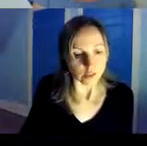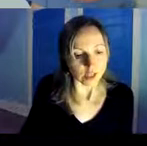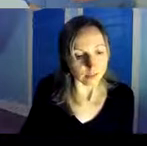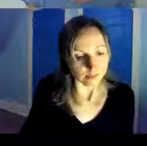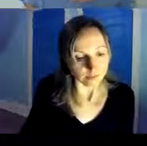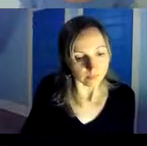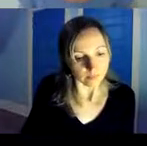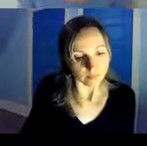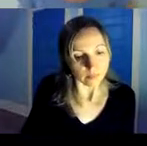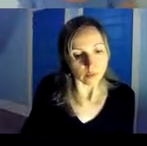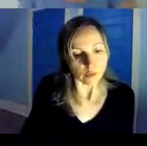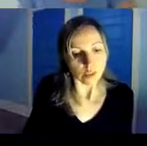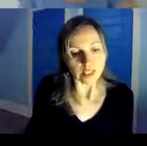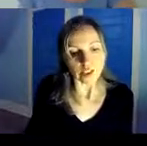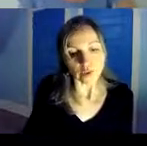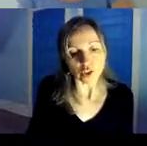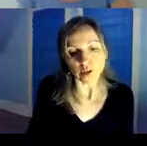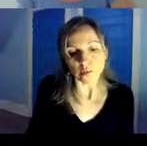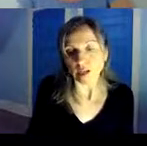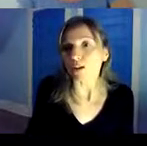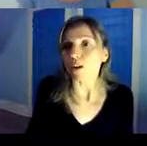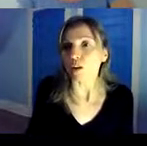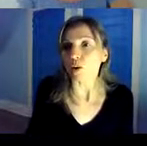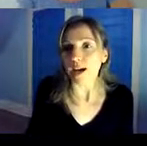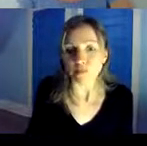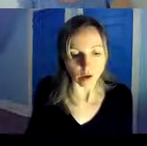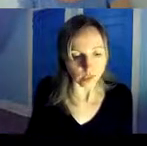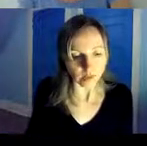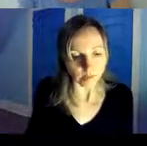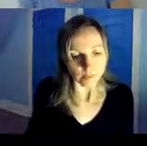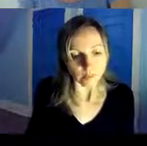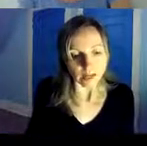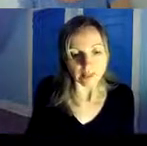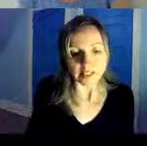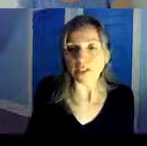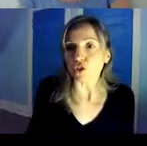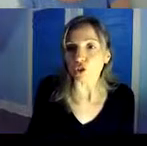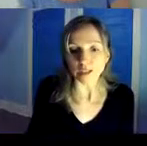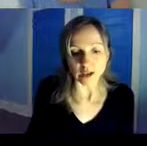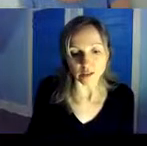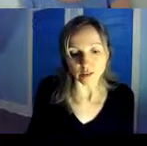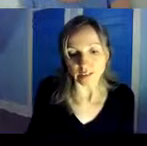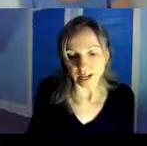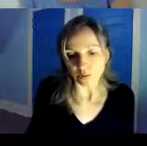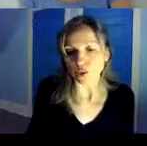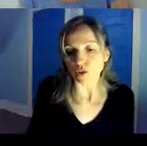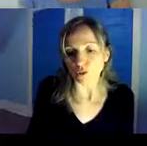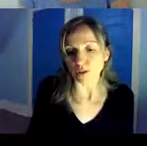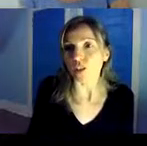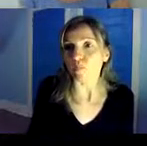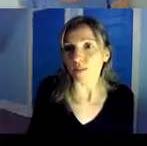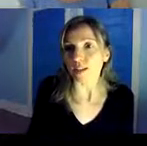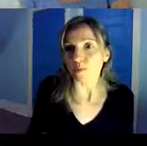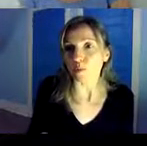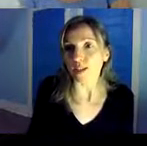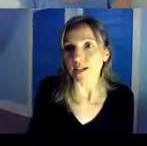the landfill site. You can dig a trench around the area where you have knotweed and then sink a sturdy liner down into the soil